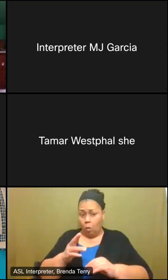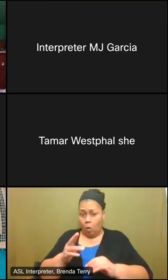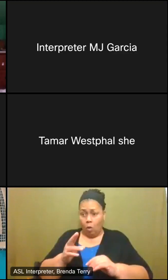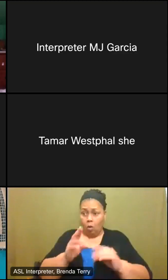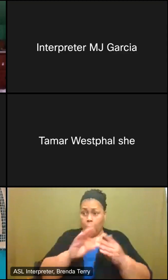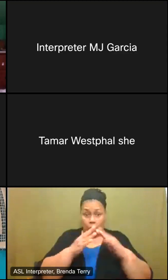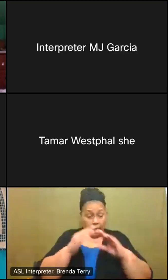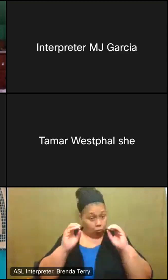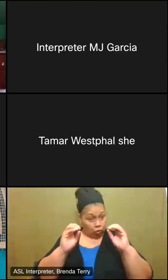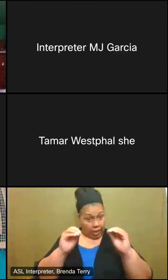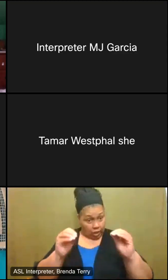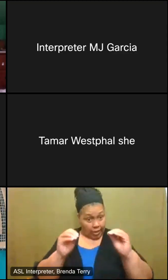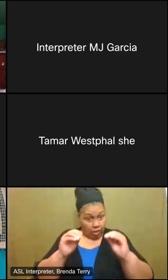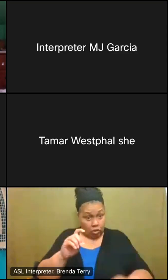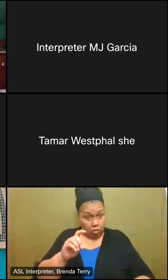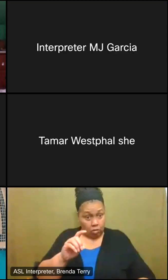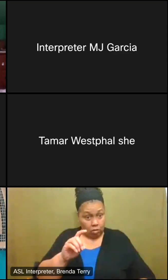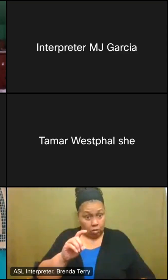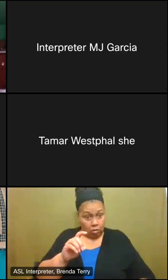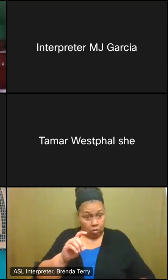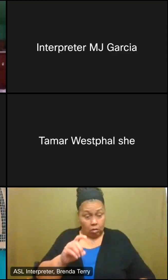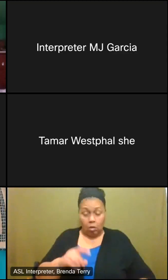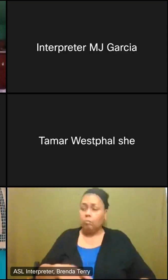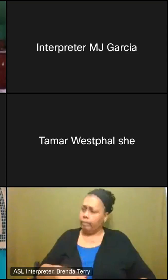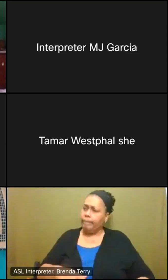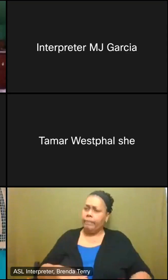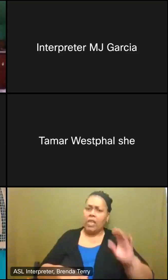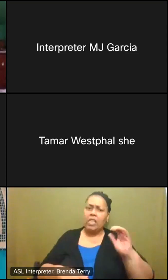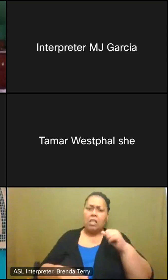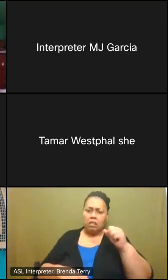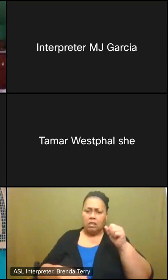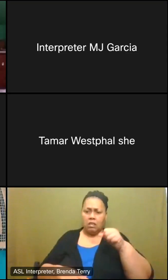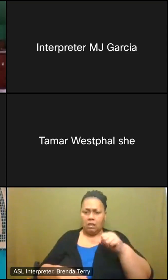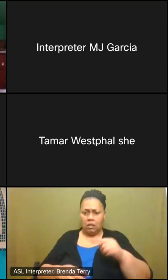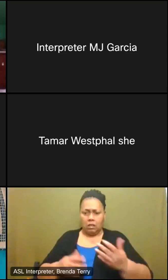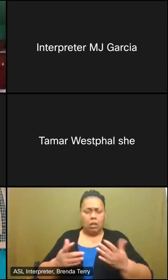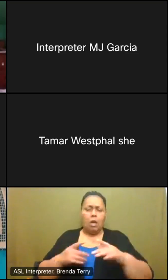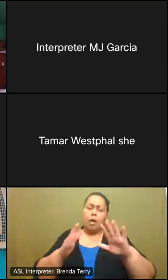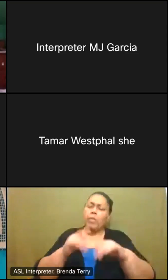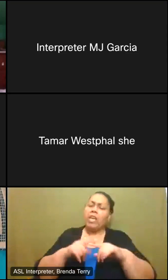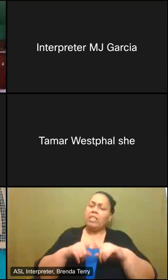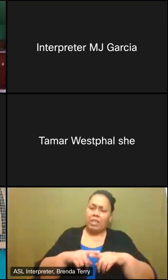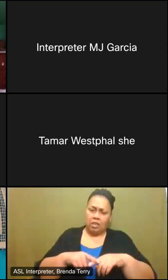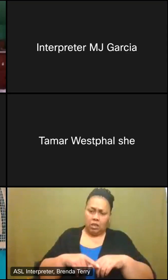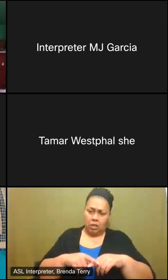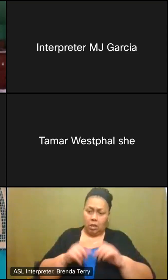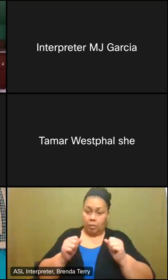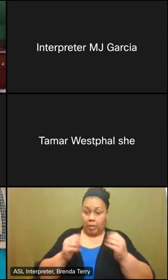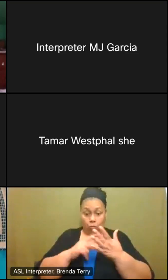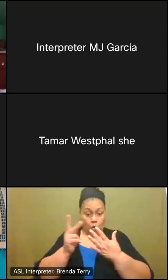education? Yeah, we both, and it depends. Many programs like